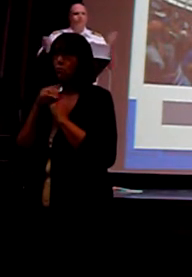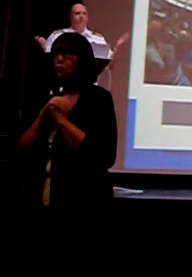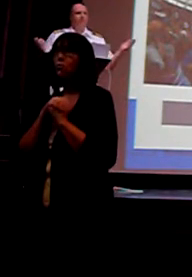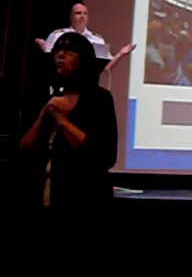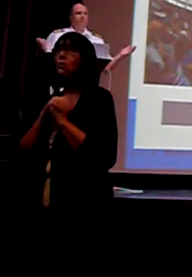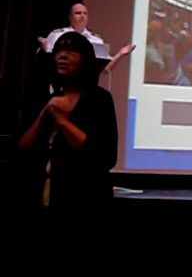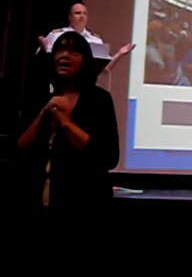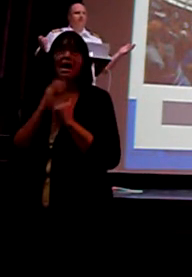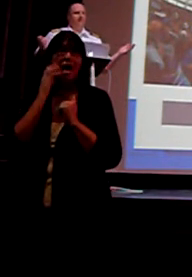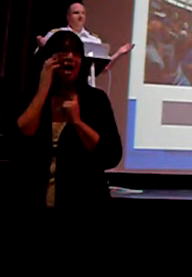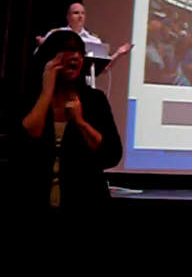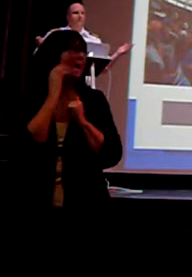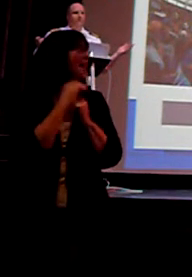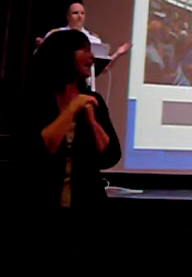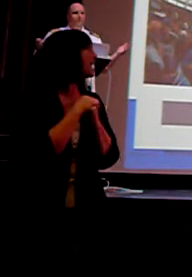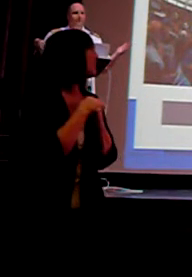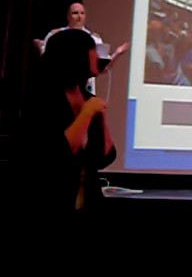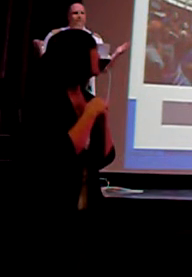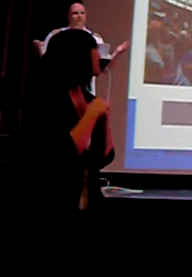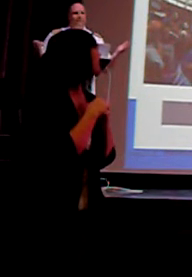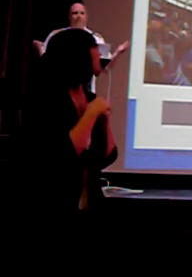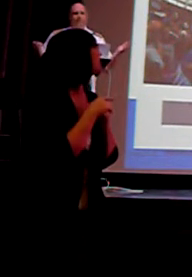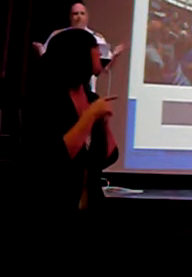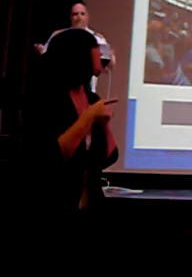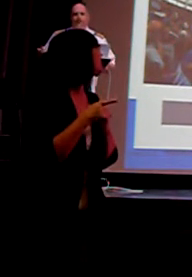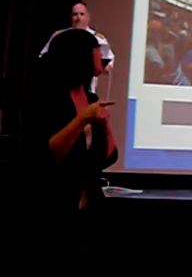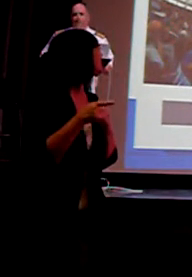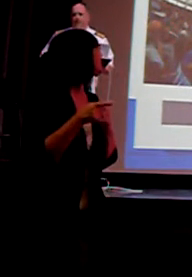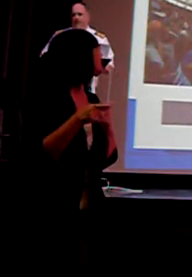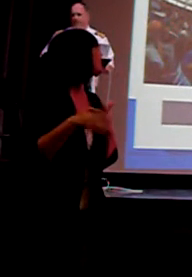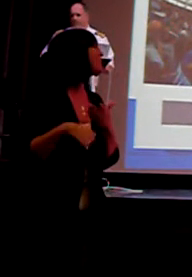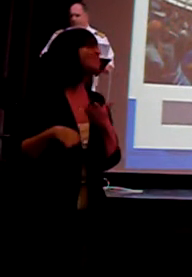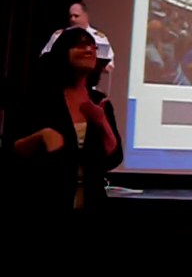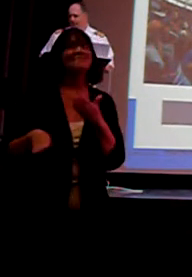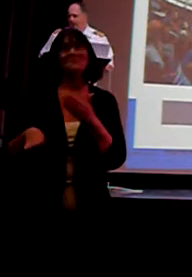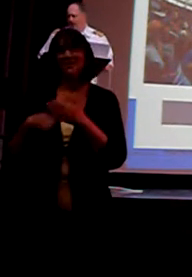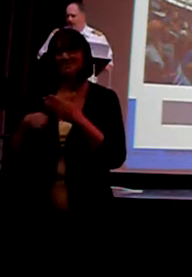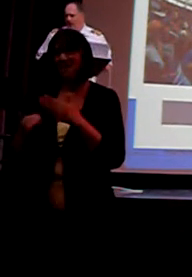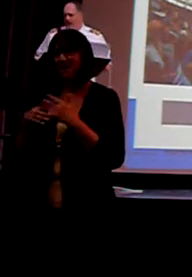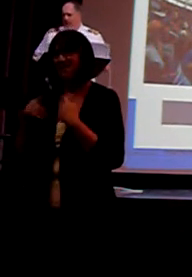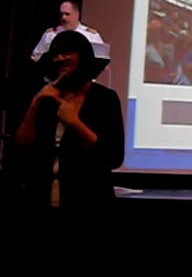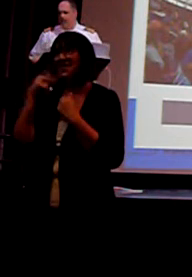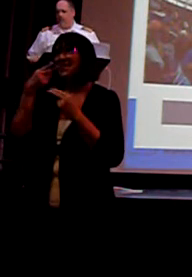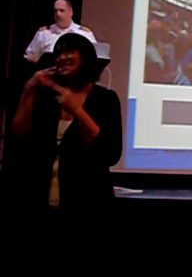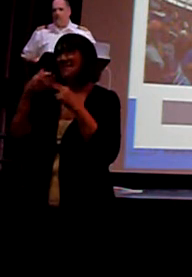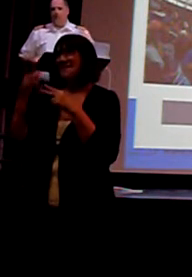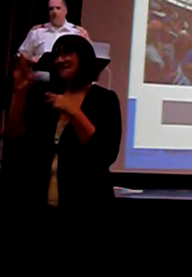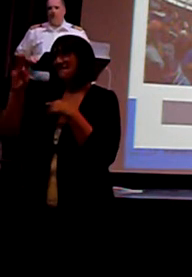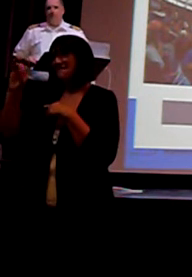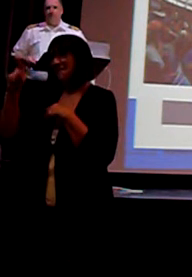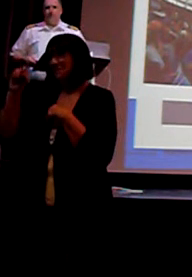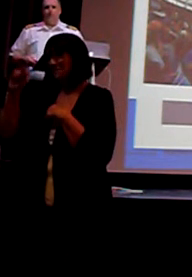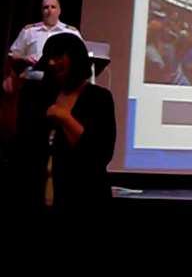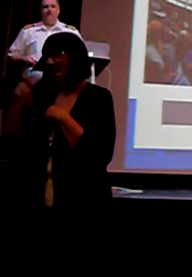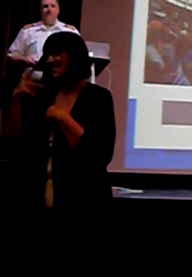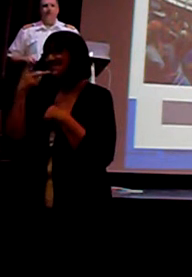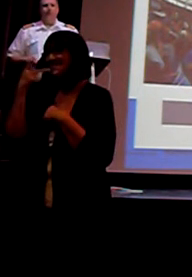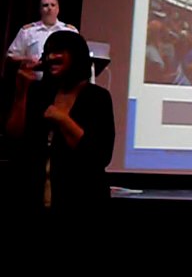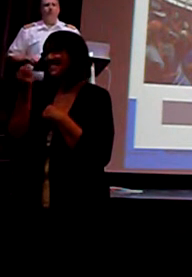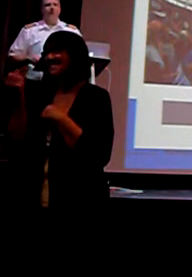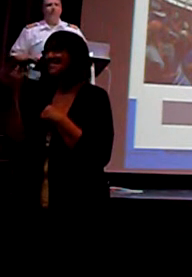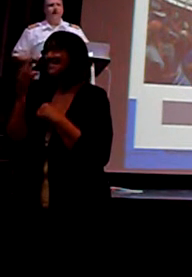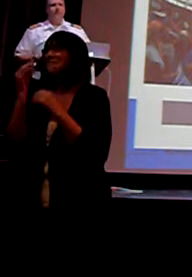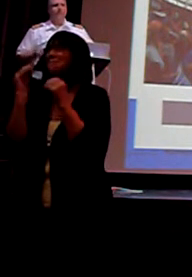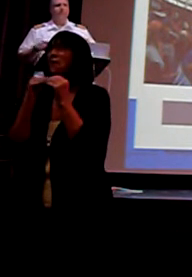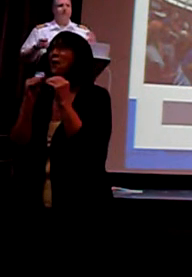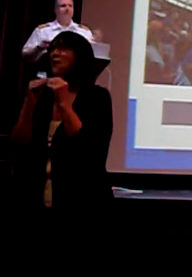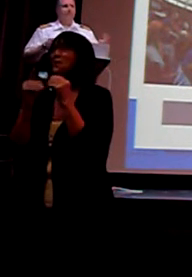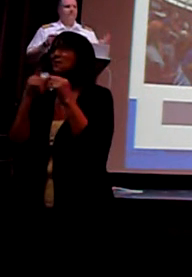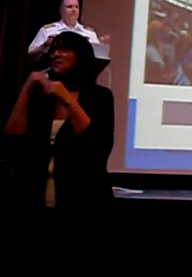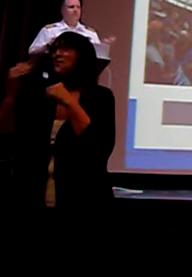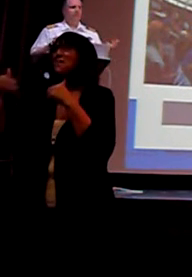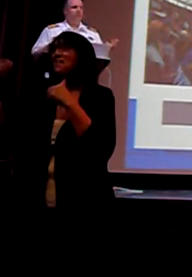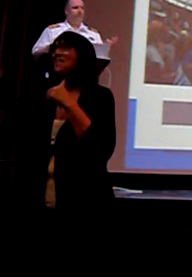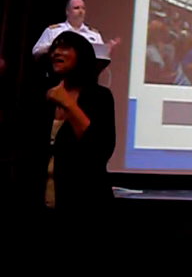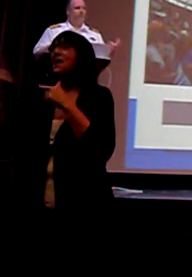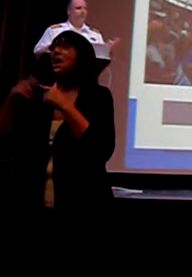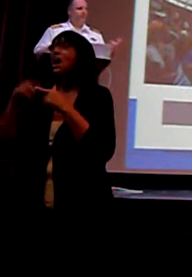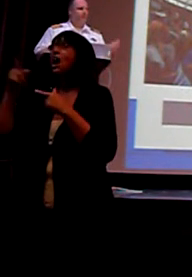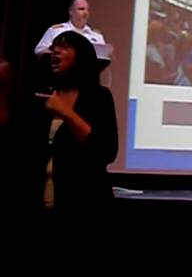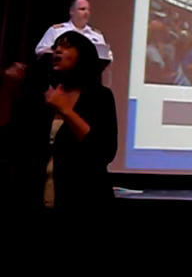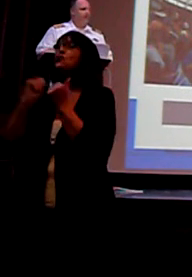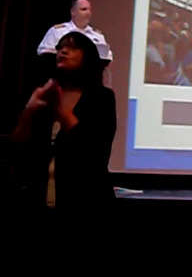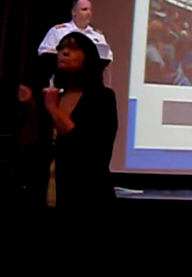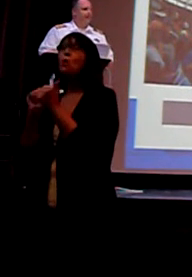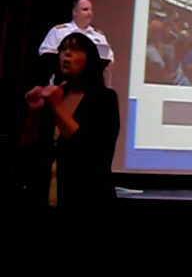of course, another football stadium where Feyenoord is playing, and you will see a couple of them more coming in here, because sport